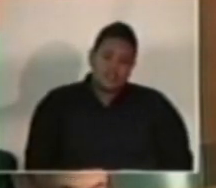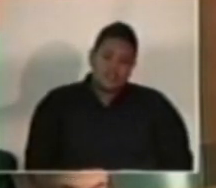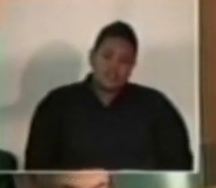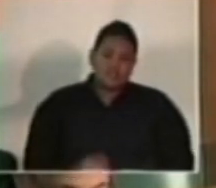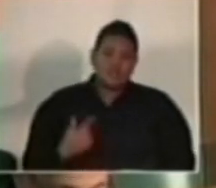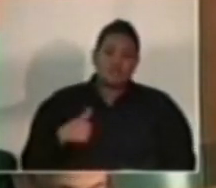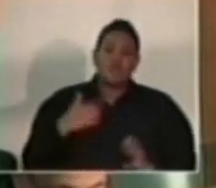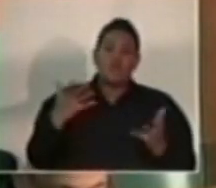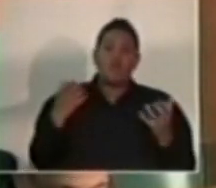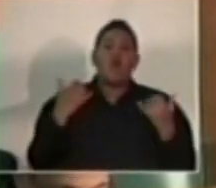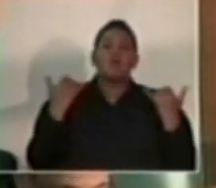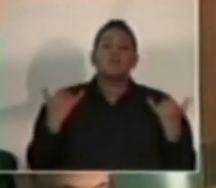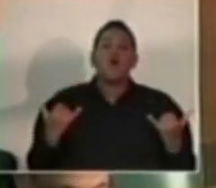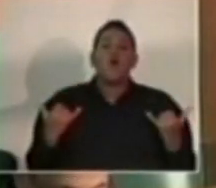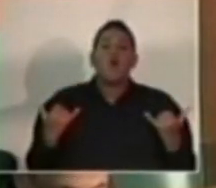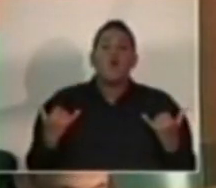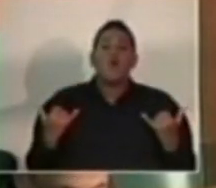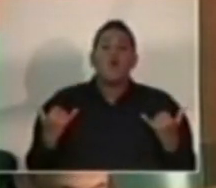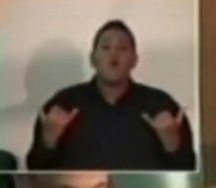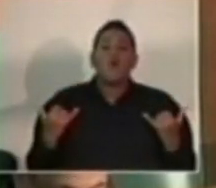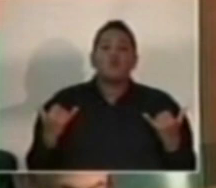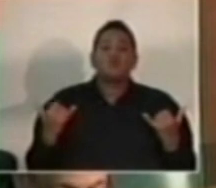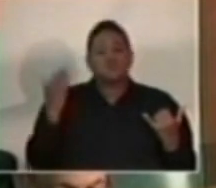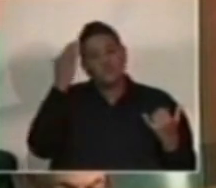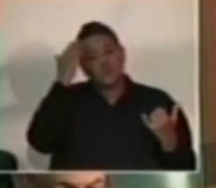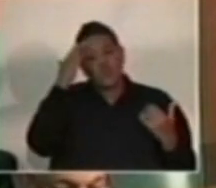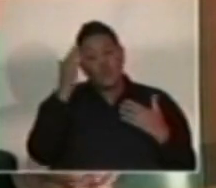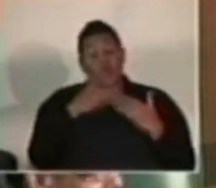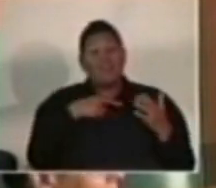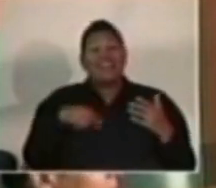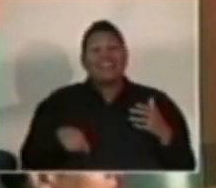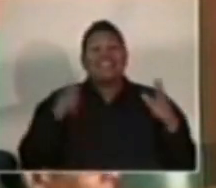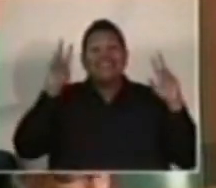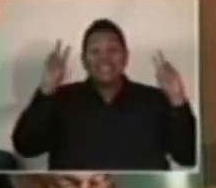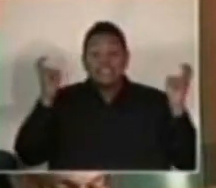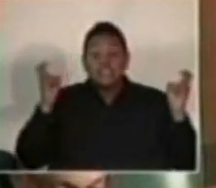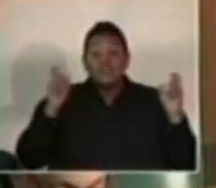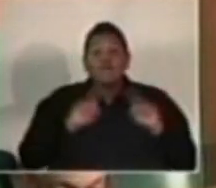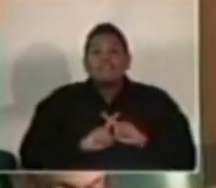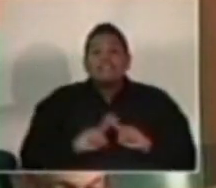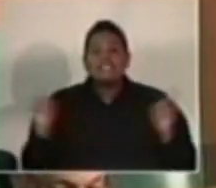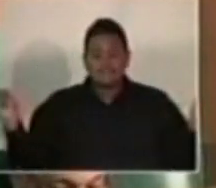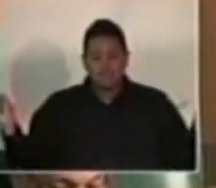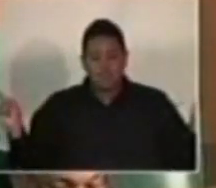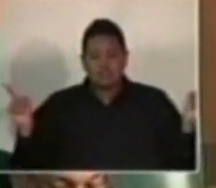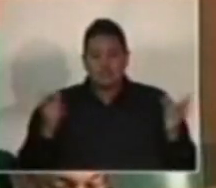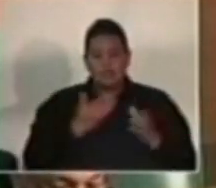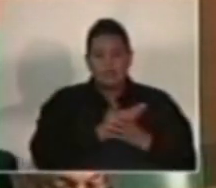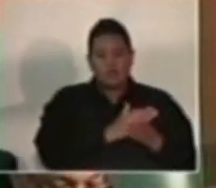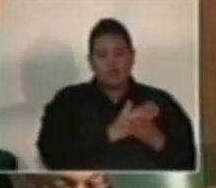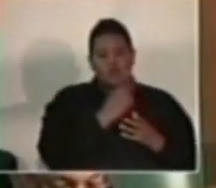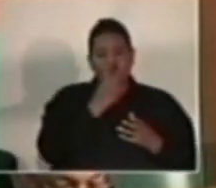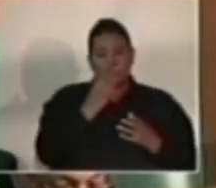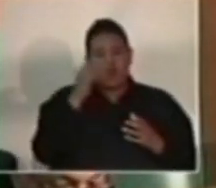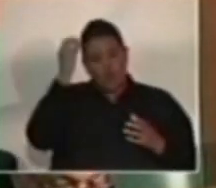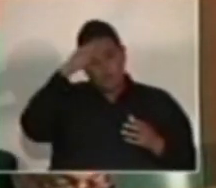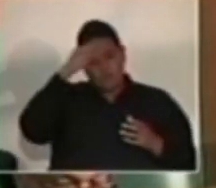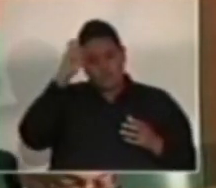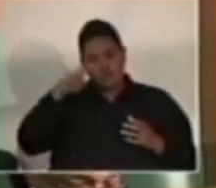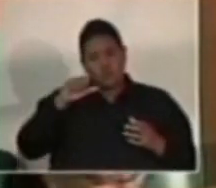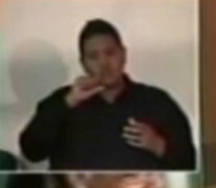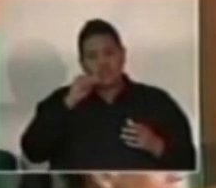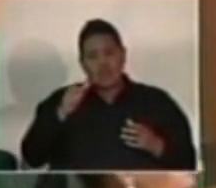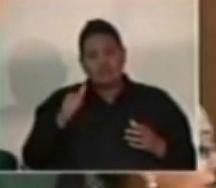We wonder, Mr. Speaker, whether or not this matter of the difference between the two opinions should not have